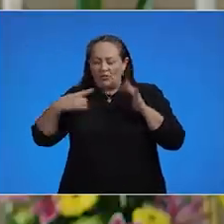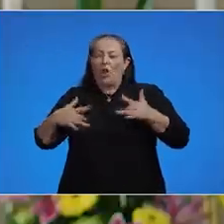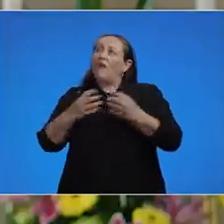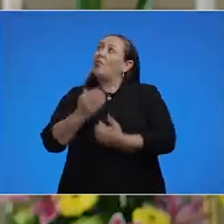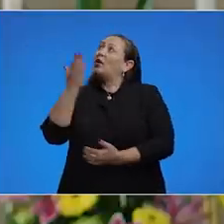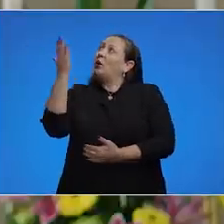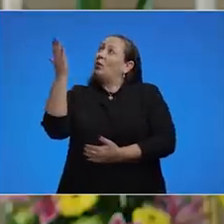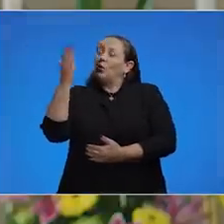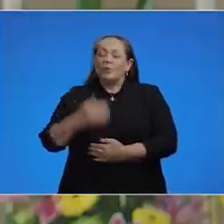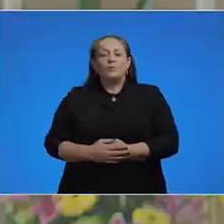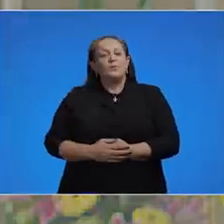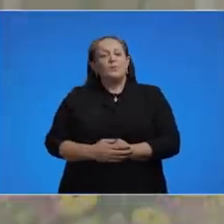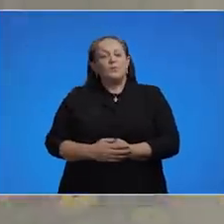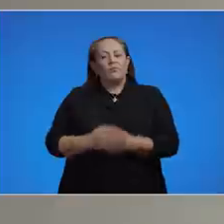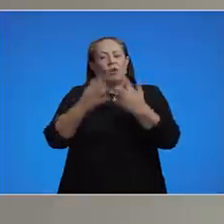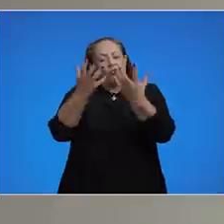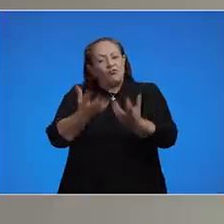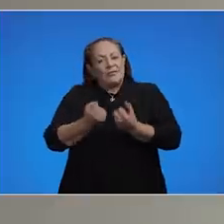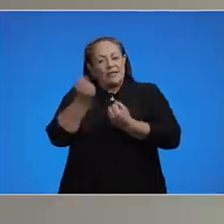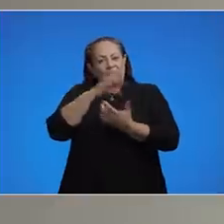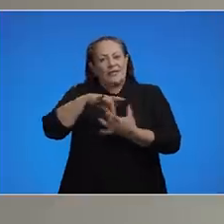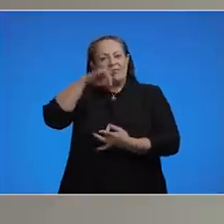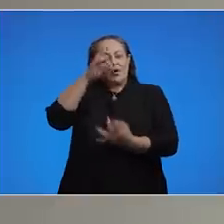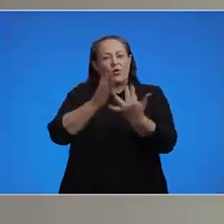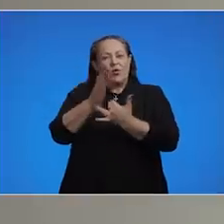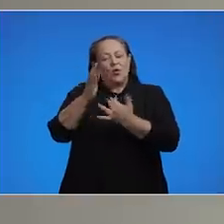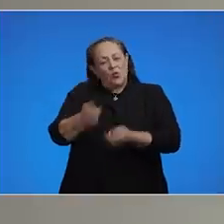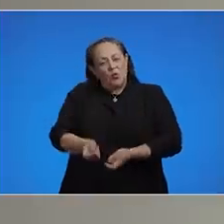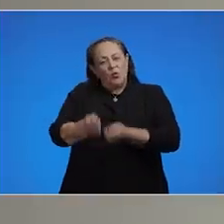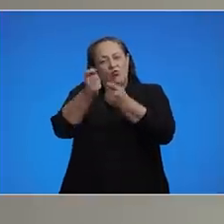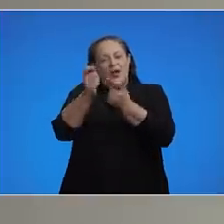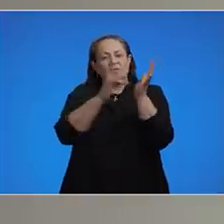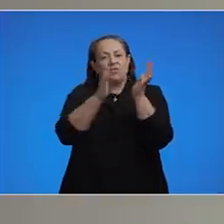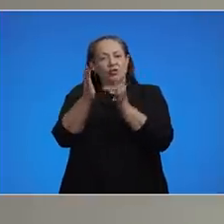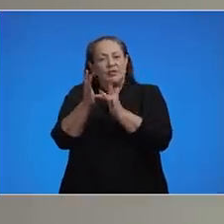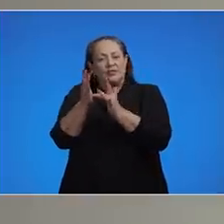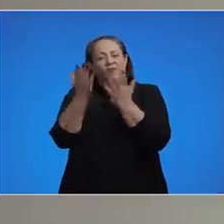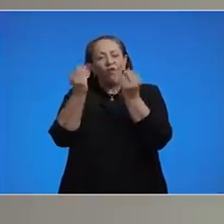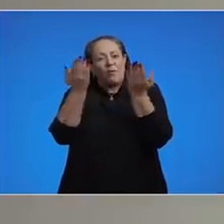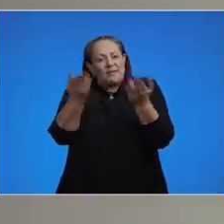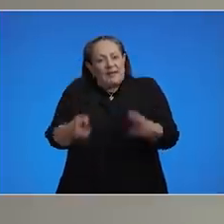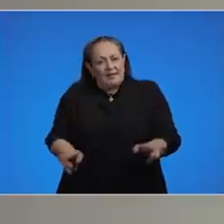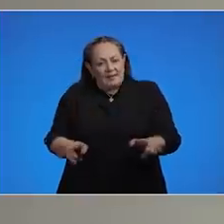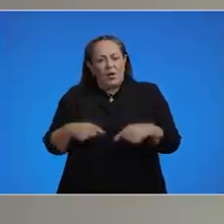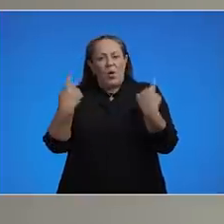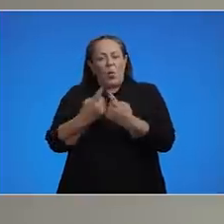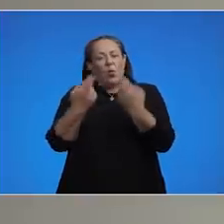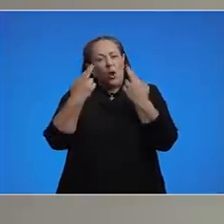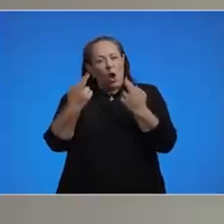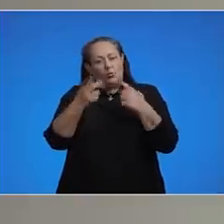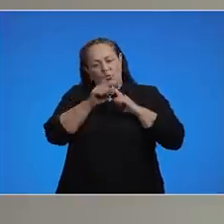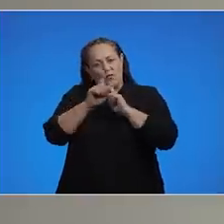of life eternal. For having received the first fruits of the Spirit, through whom you raised up Jesus from the